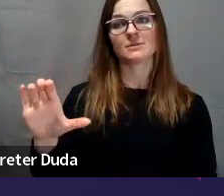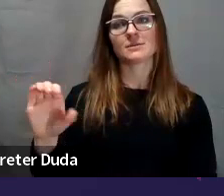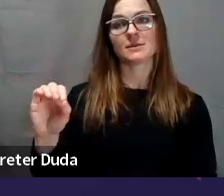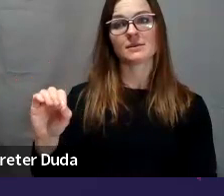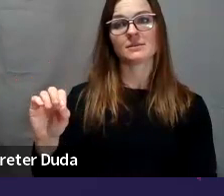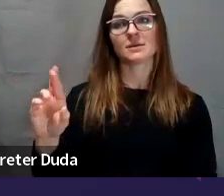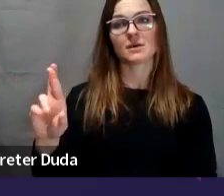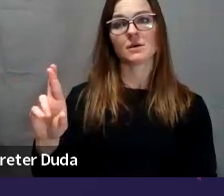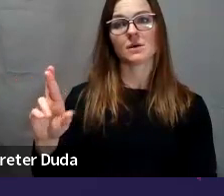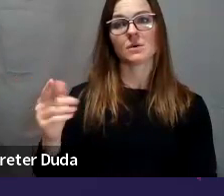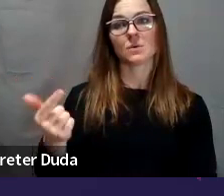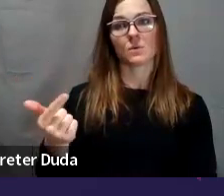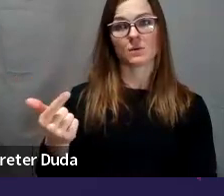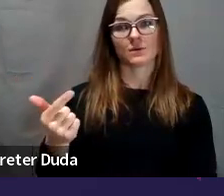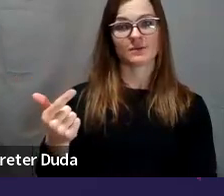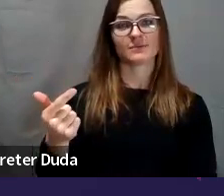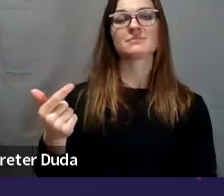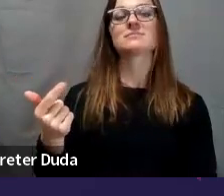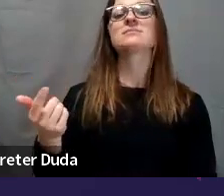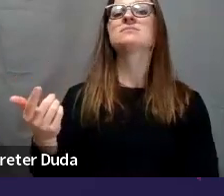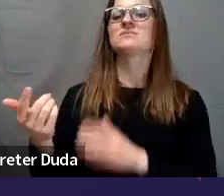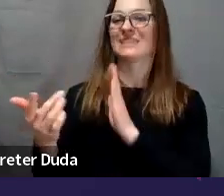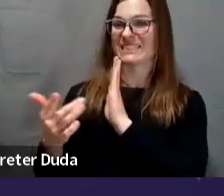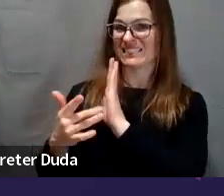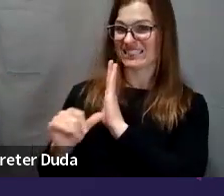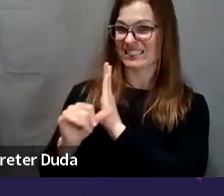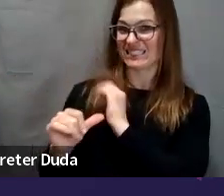www.mymdrc.org. And we have an assistive technology page there.